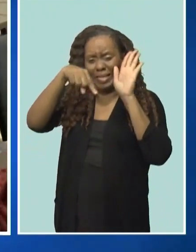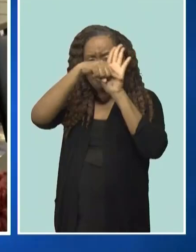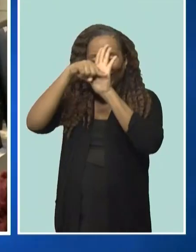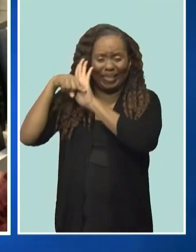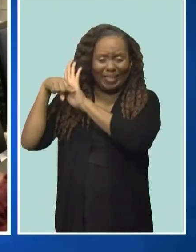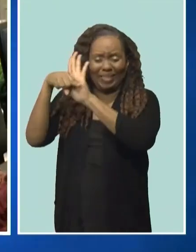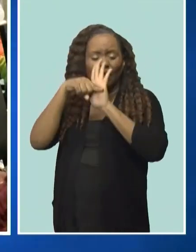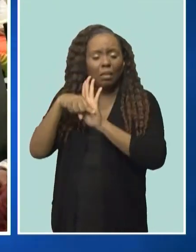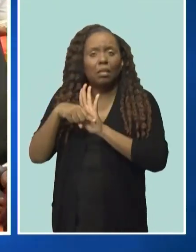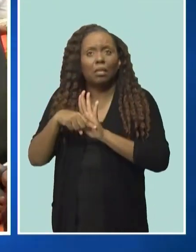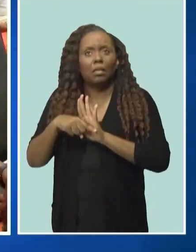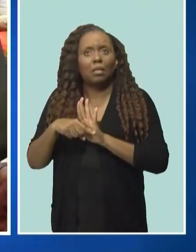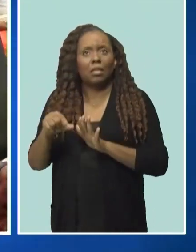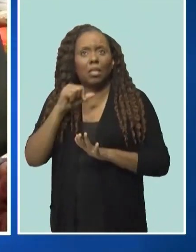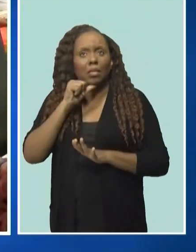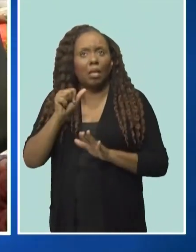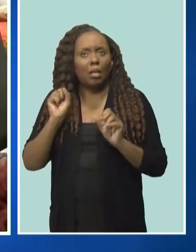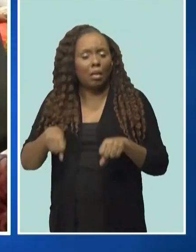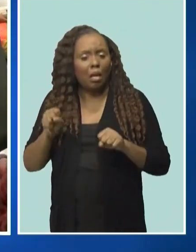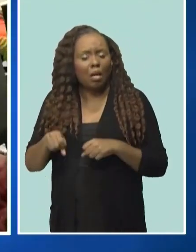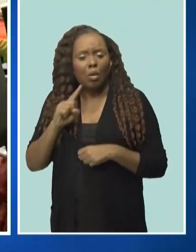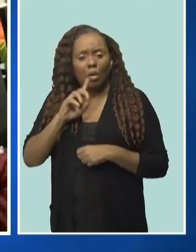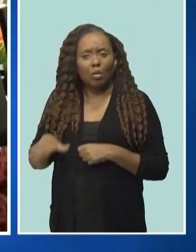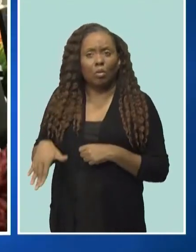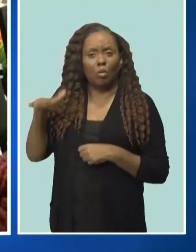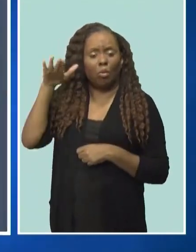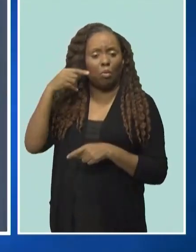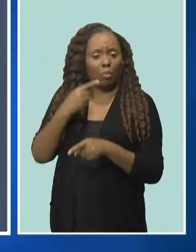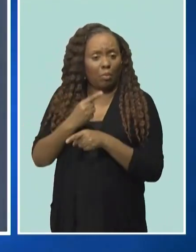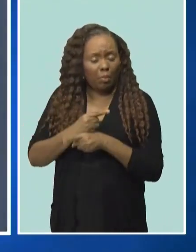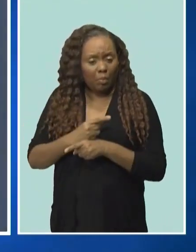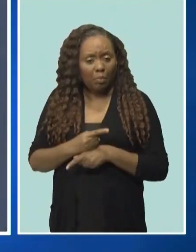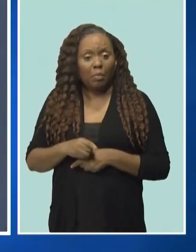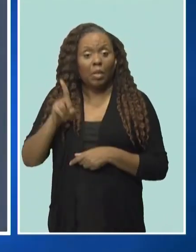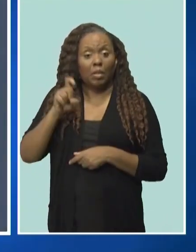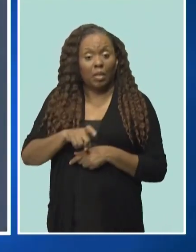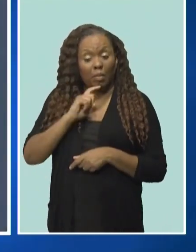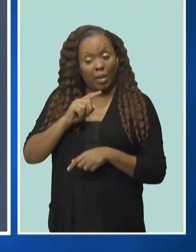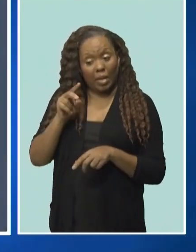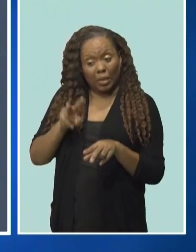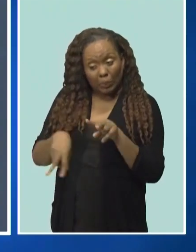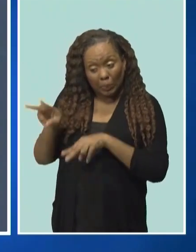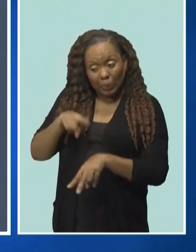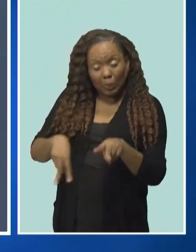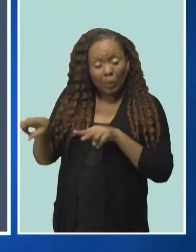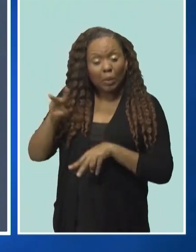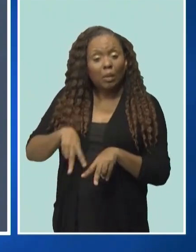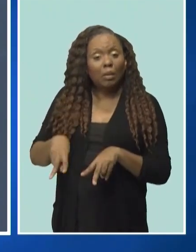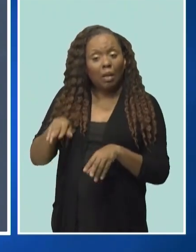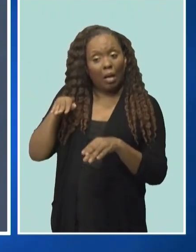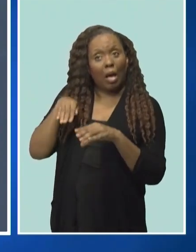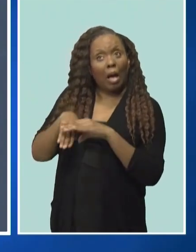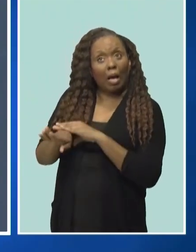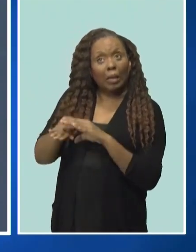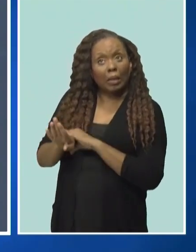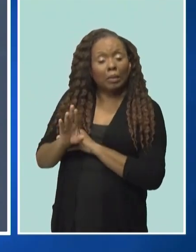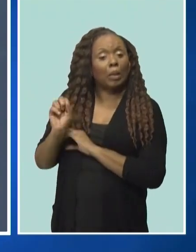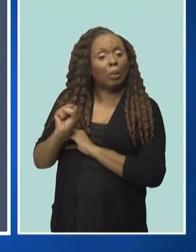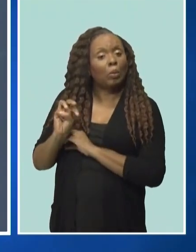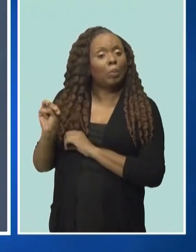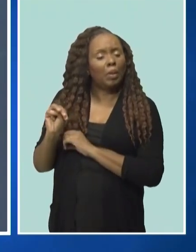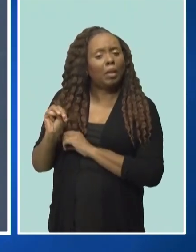their ability to grow and glow. You need to monitor your children's access to social